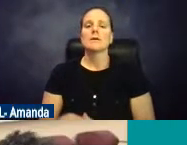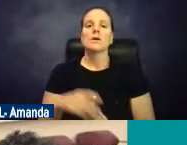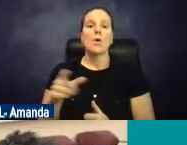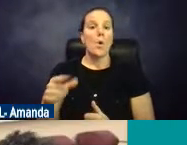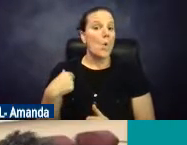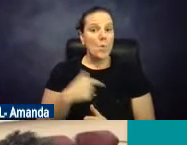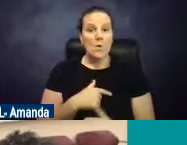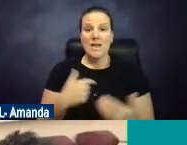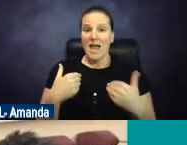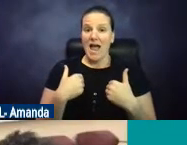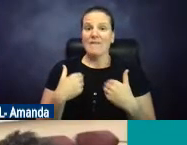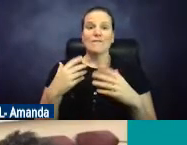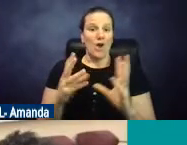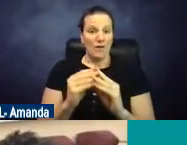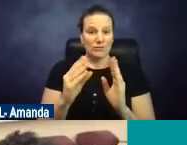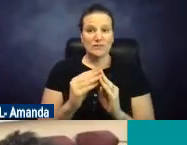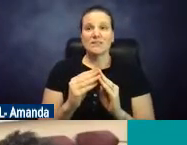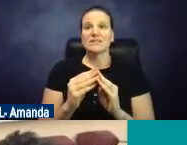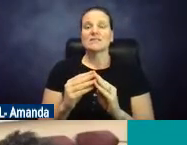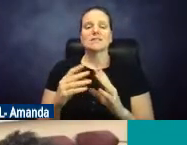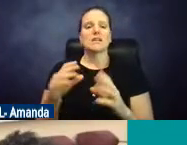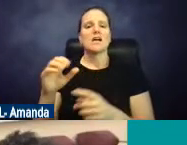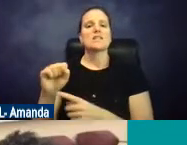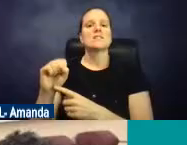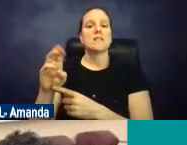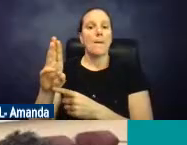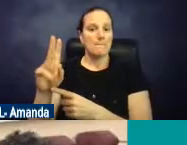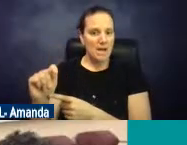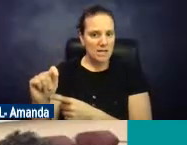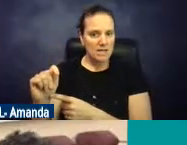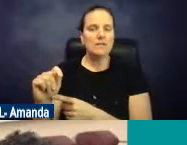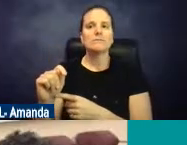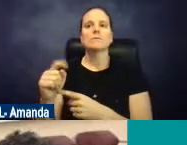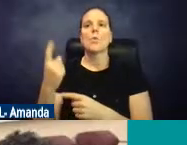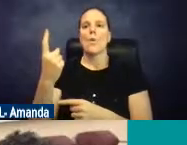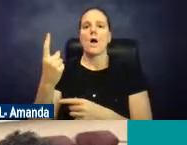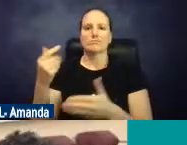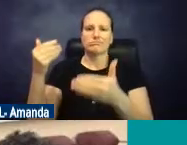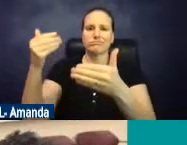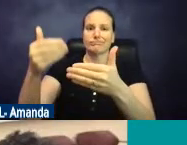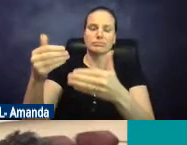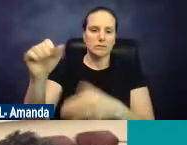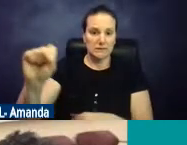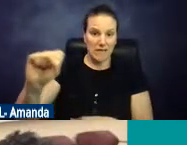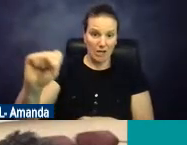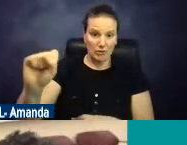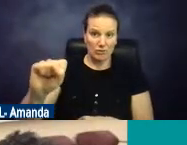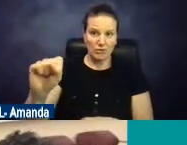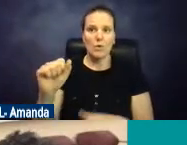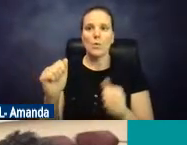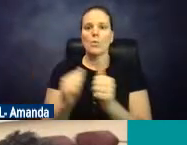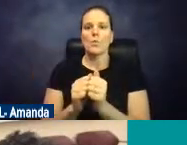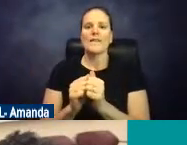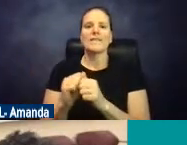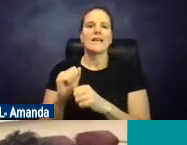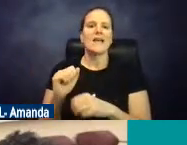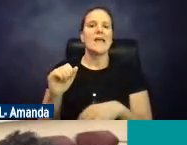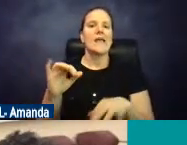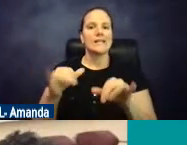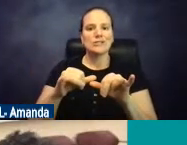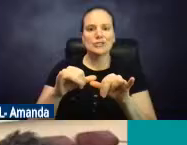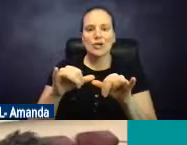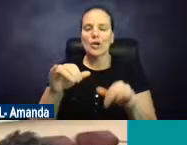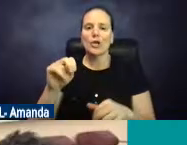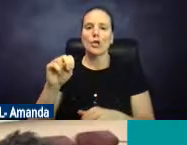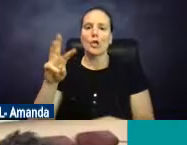We have conferences and summits. We have one coming up in Seattle with Engineering News Record,